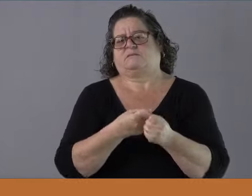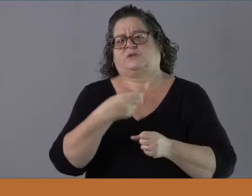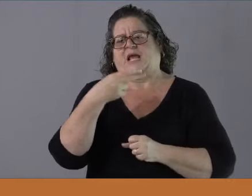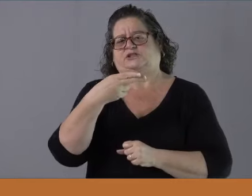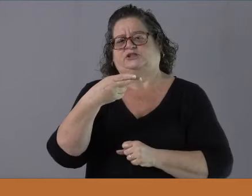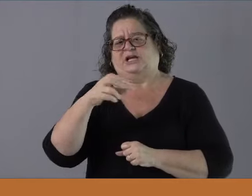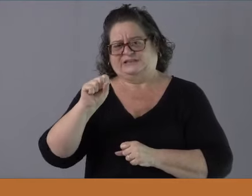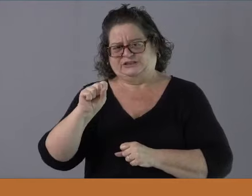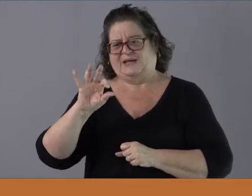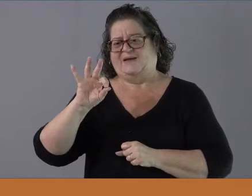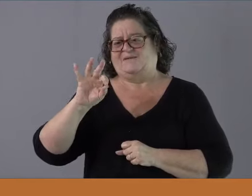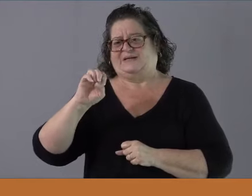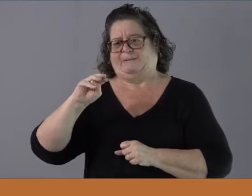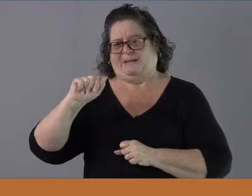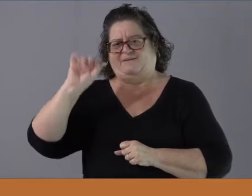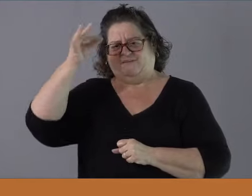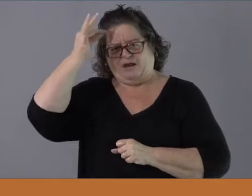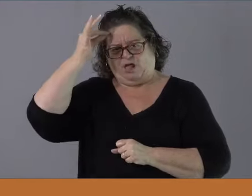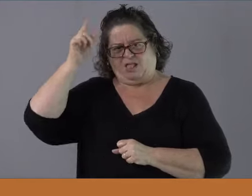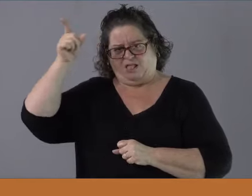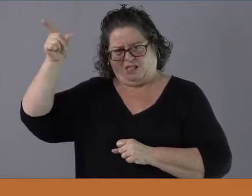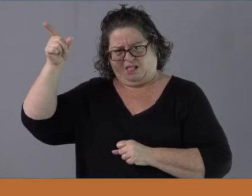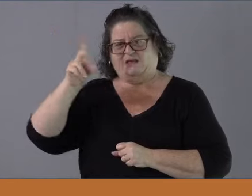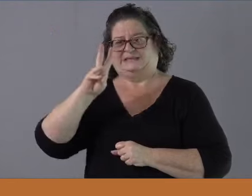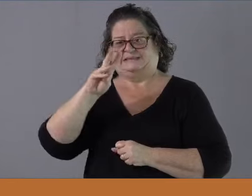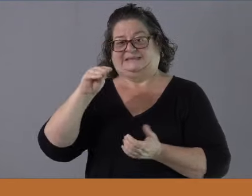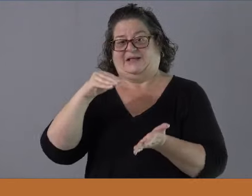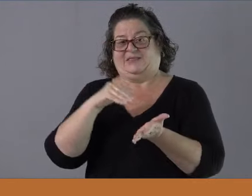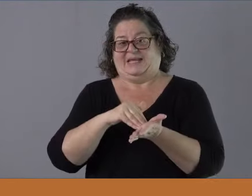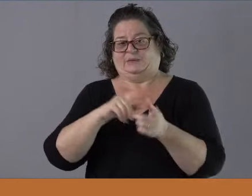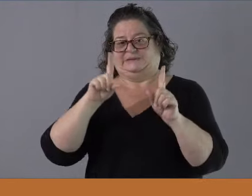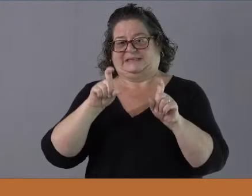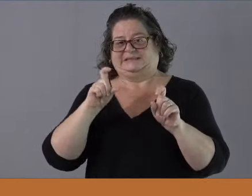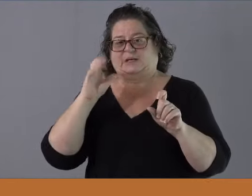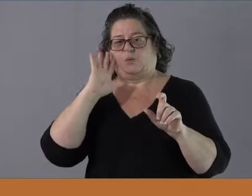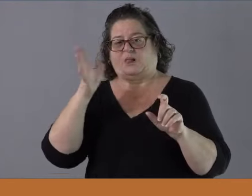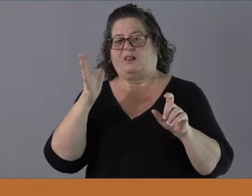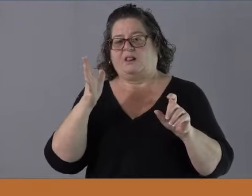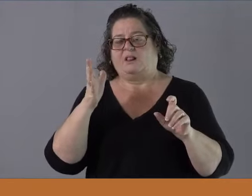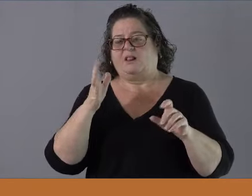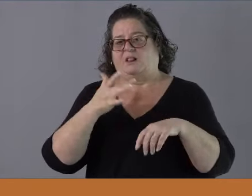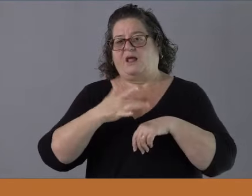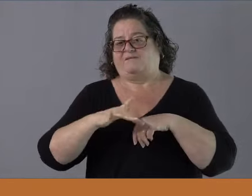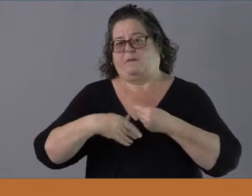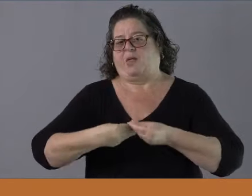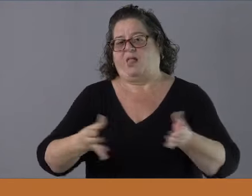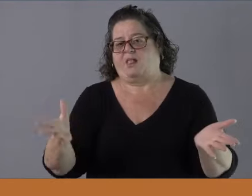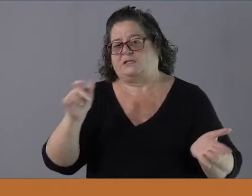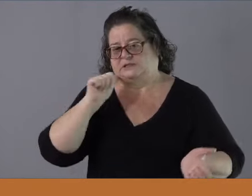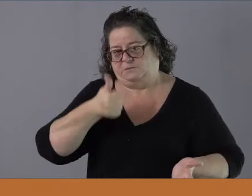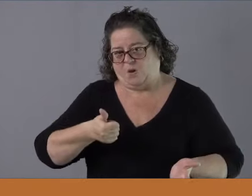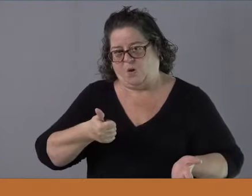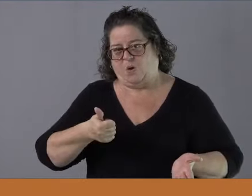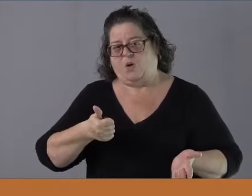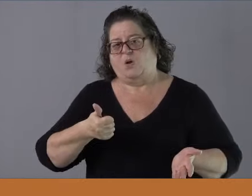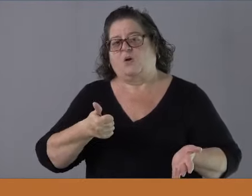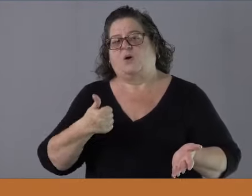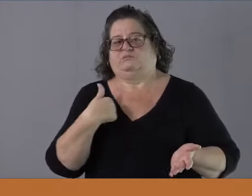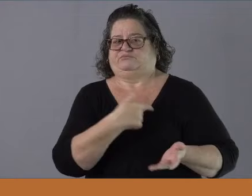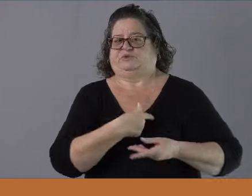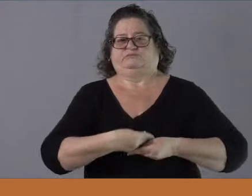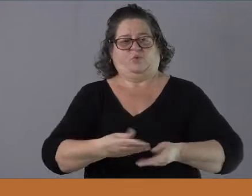to resource the 60,000 tests that will begin tomorrow. As the Governor mentioned, we'd asked that all my fellow citizens out there